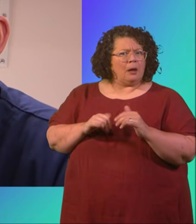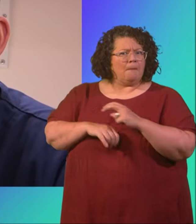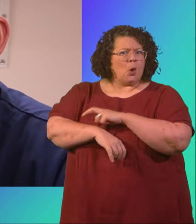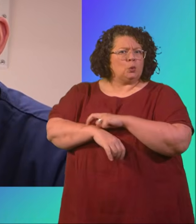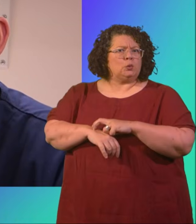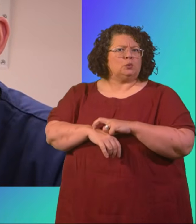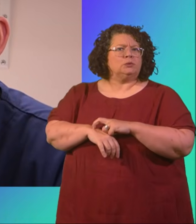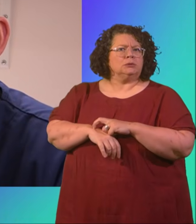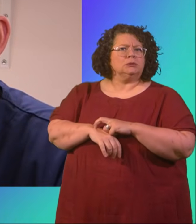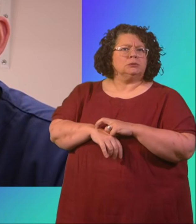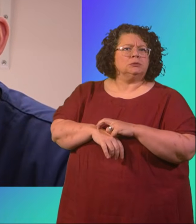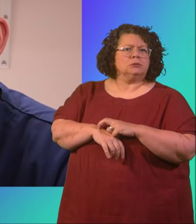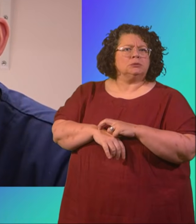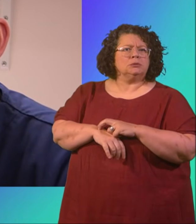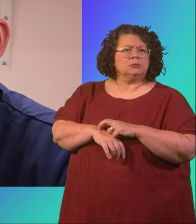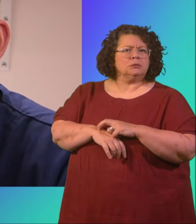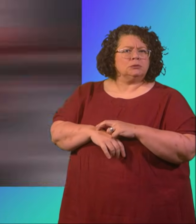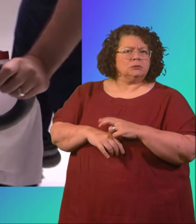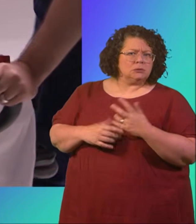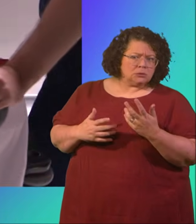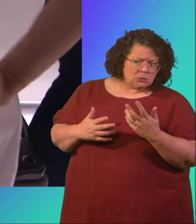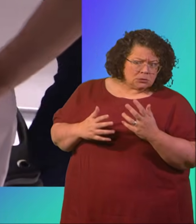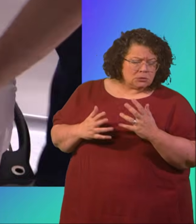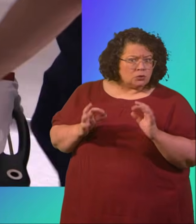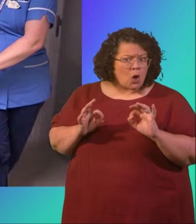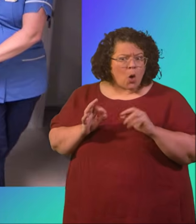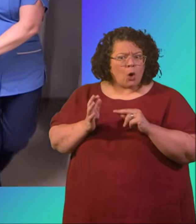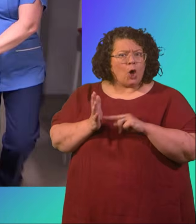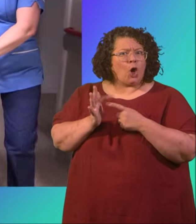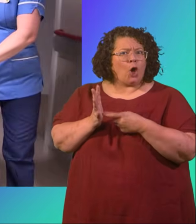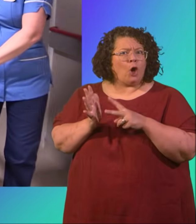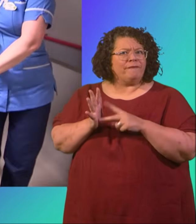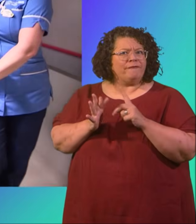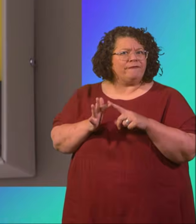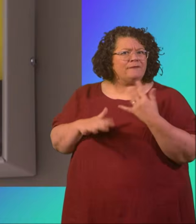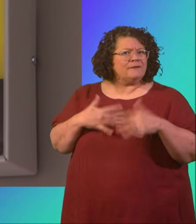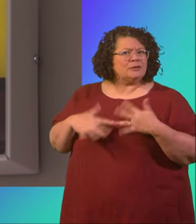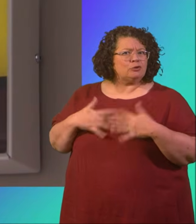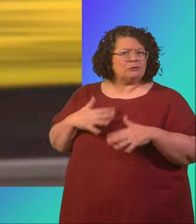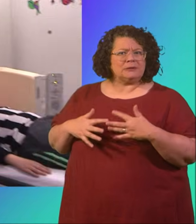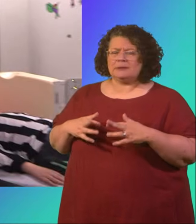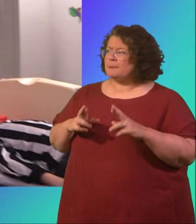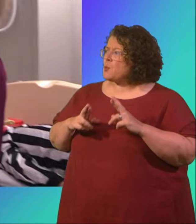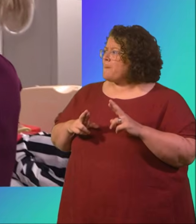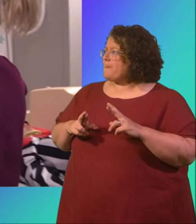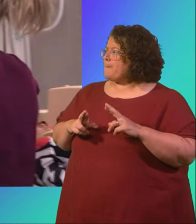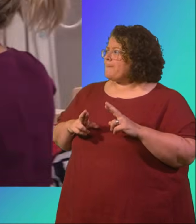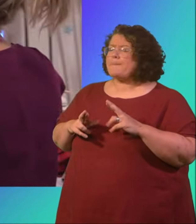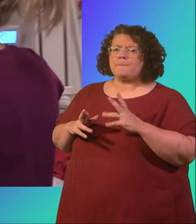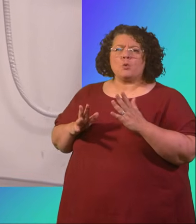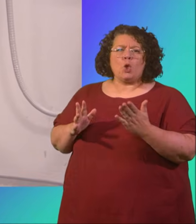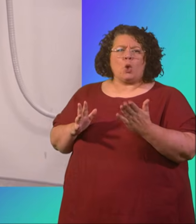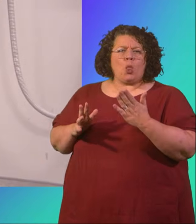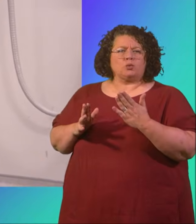much less likely that he's suffered any nerve injury. Fingers crossed. Get ready for your close-up, Ryan.